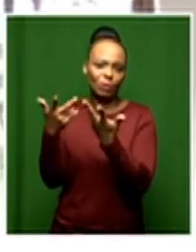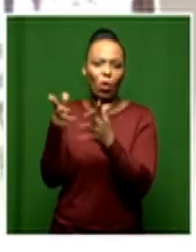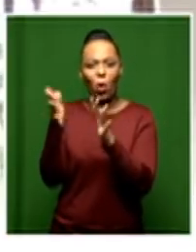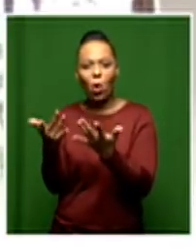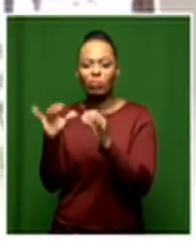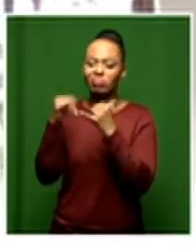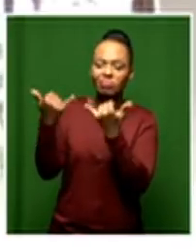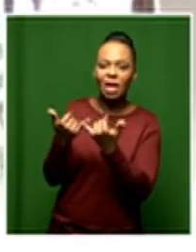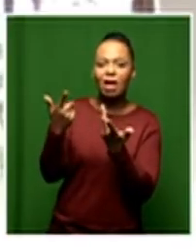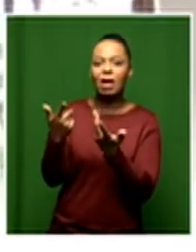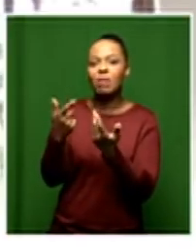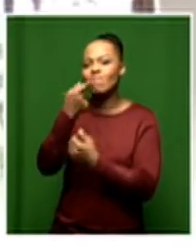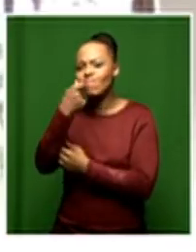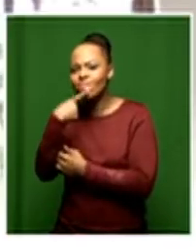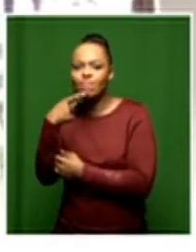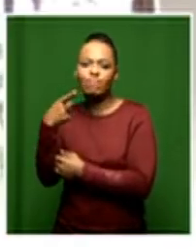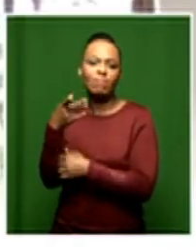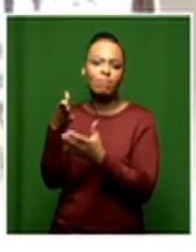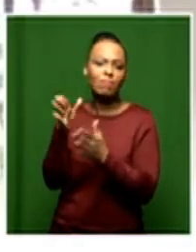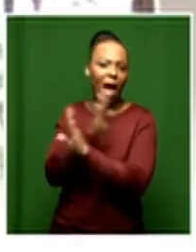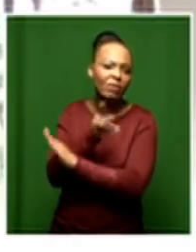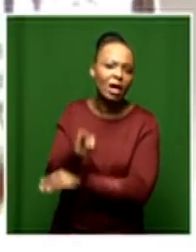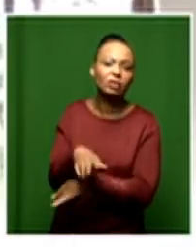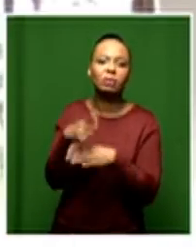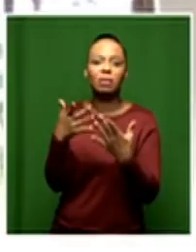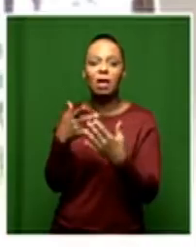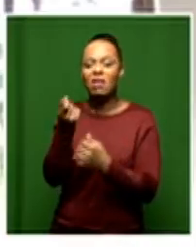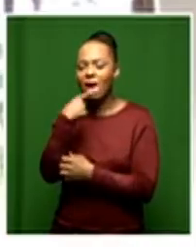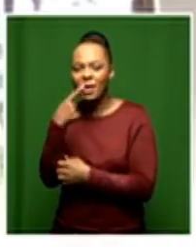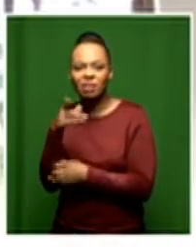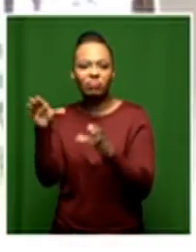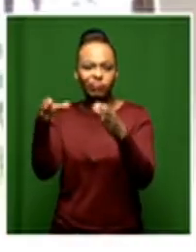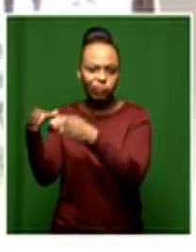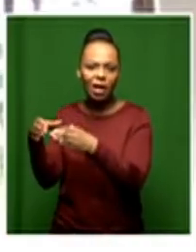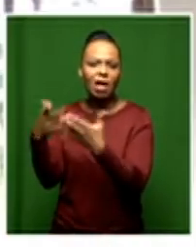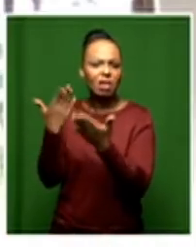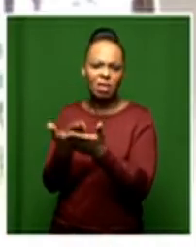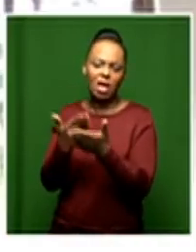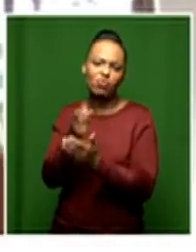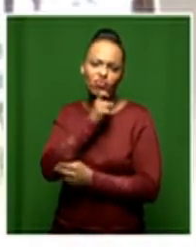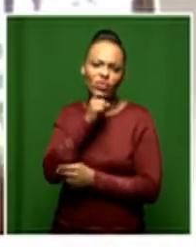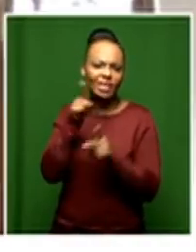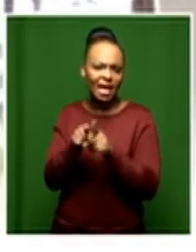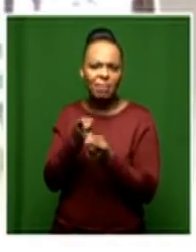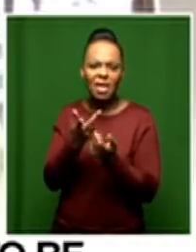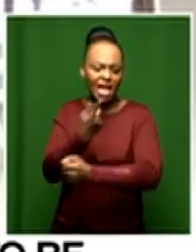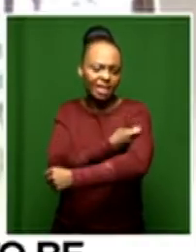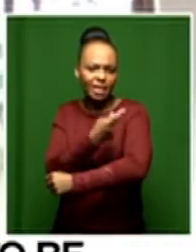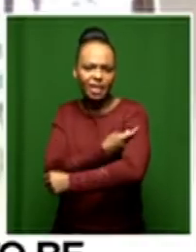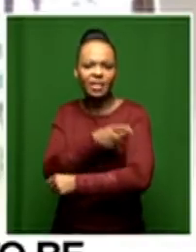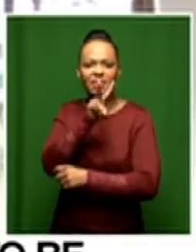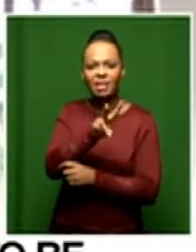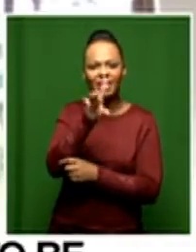pharmacies. Yeah, most of pharmacies in South Africa, they are very commonly used about giving injections, for example, vitamin